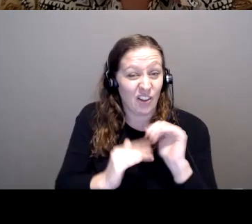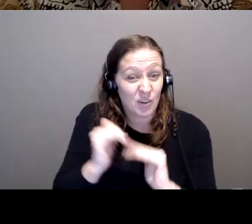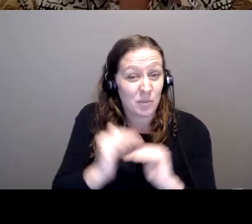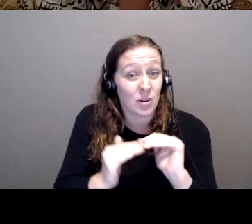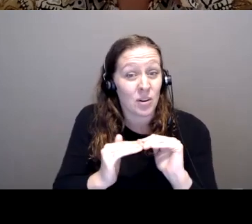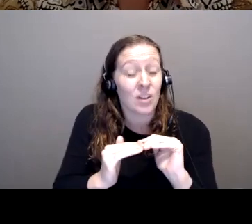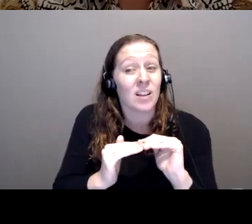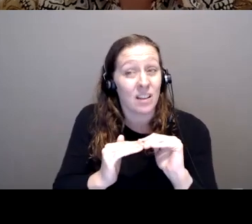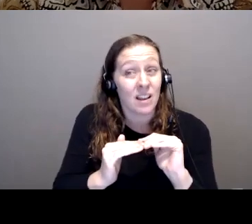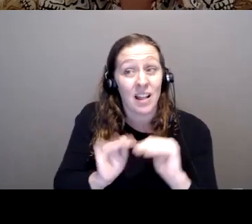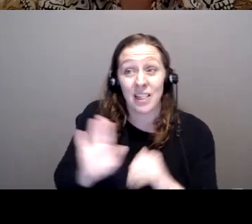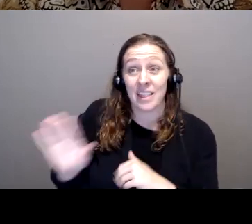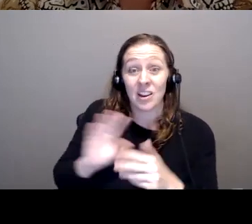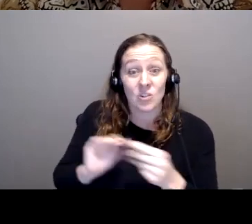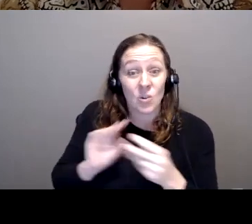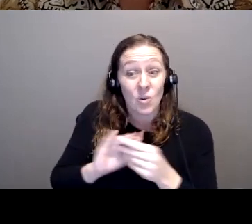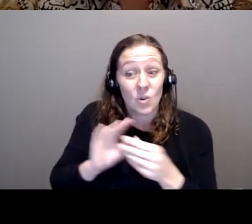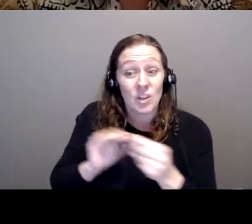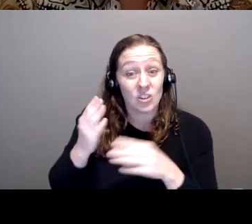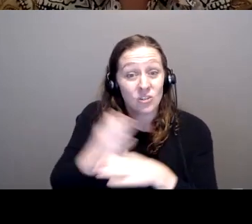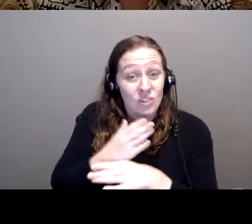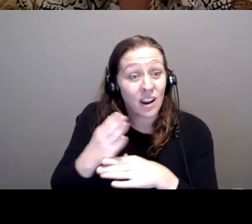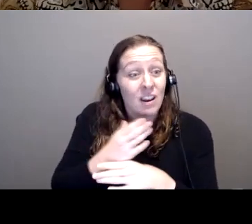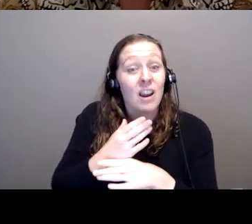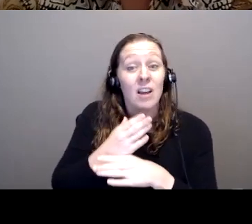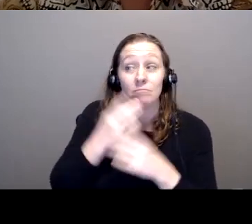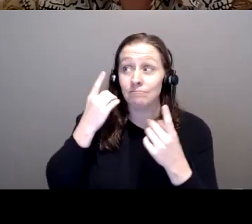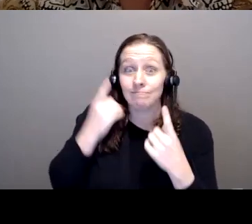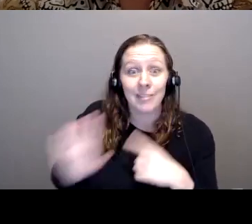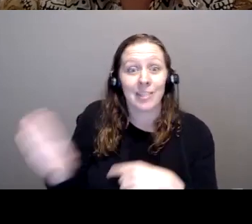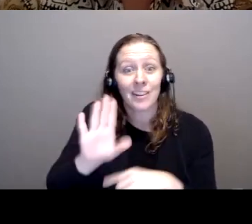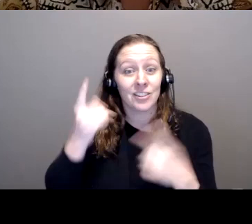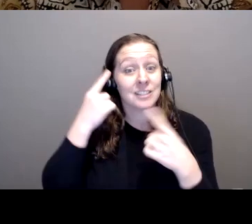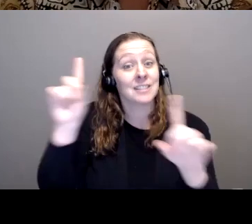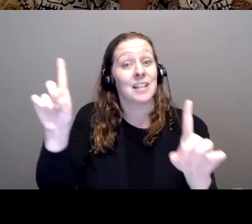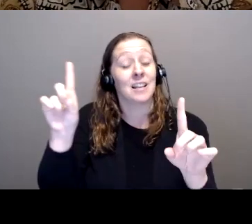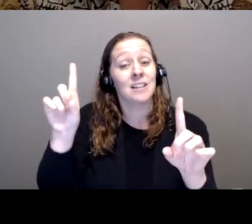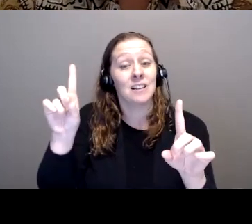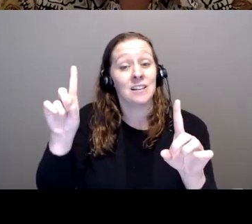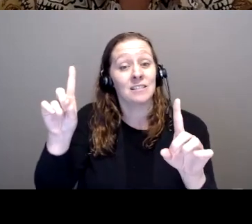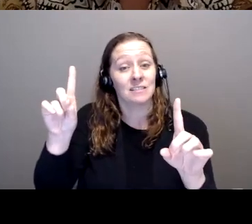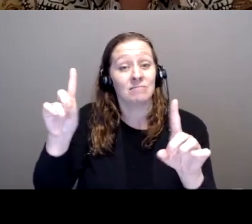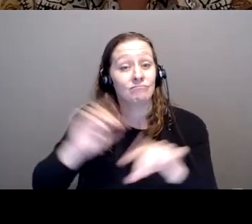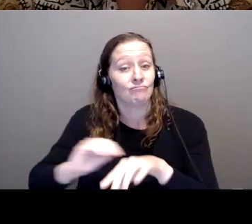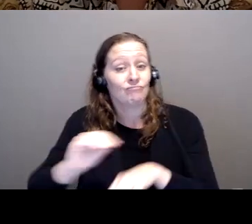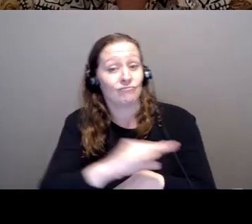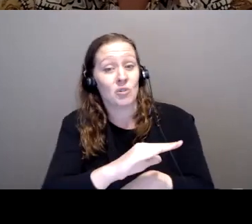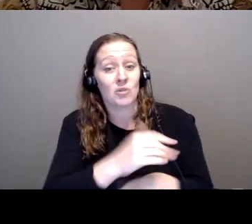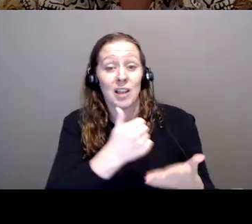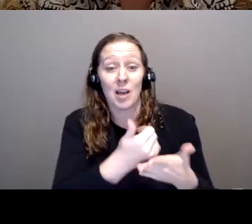those stories and the successes that they've experienced could certainly help someone